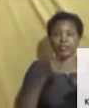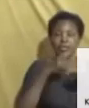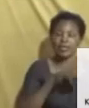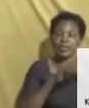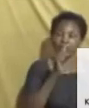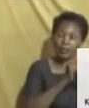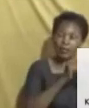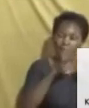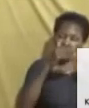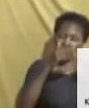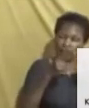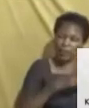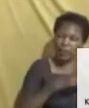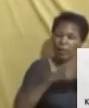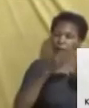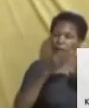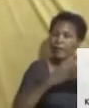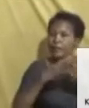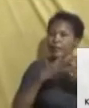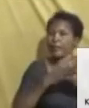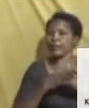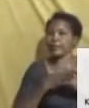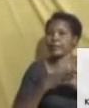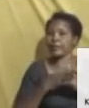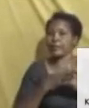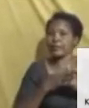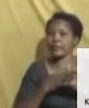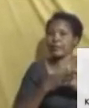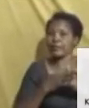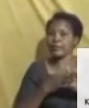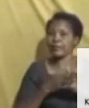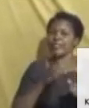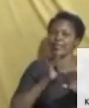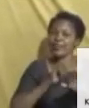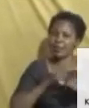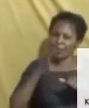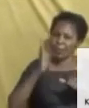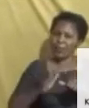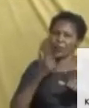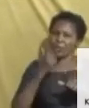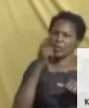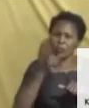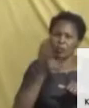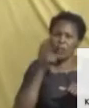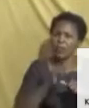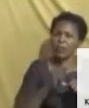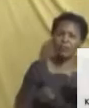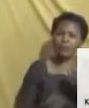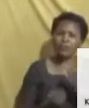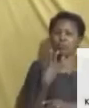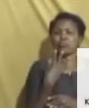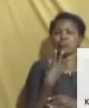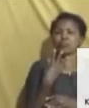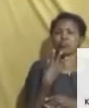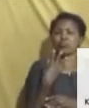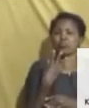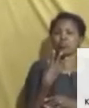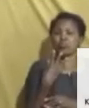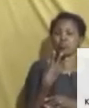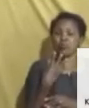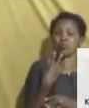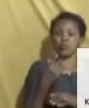1788. 1788. So when somebody tells you it's emergent, it was picked from